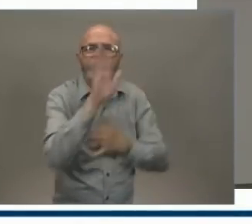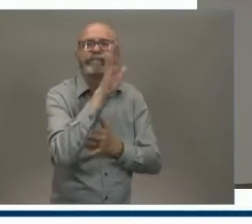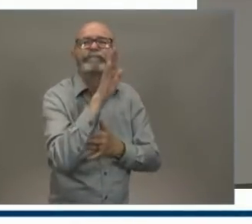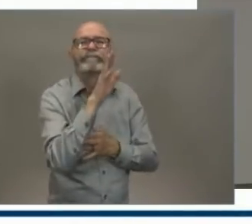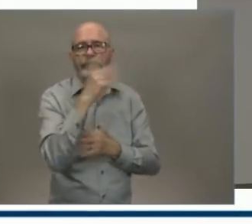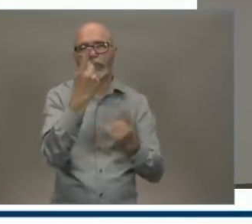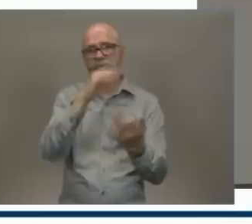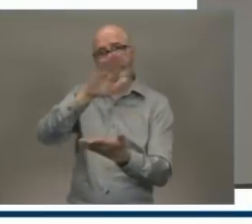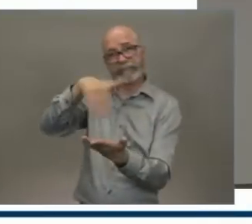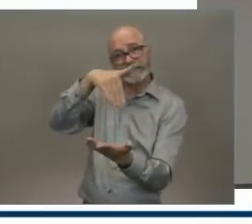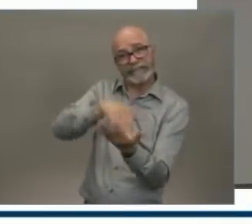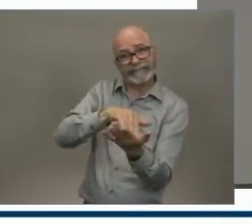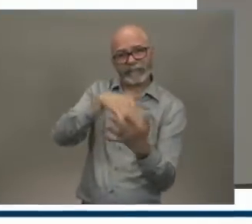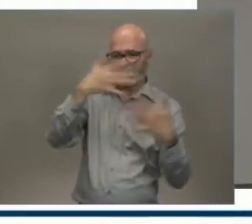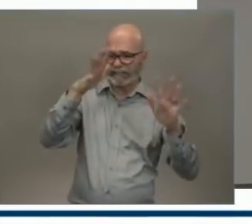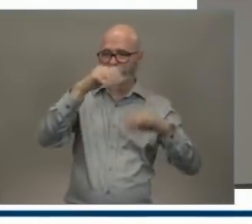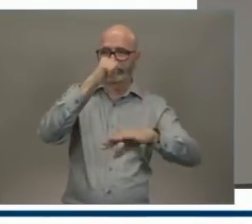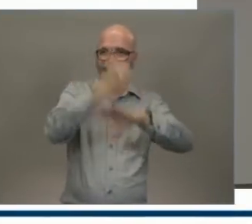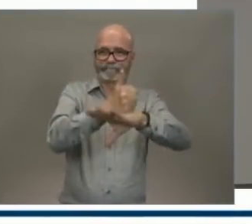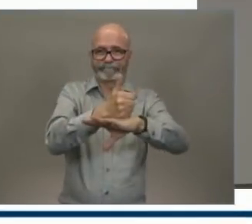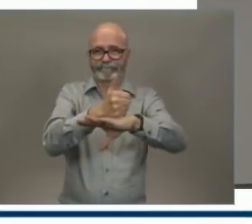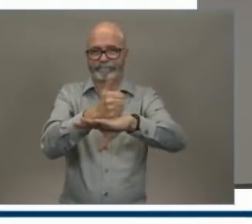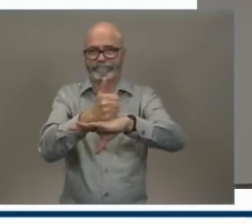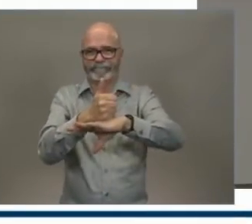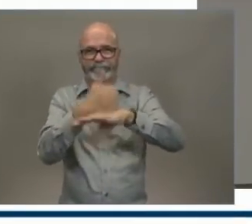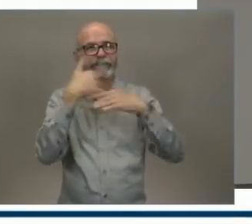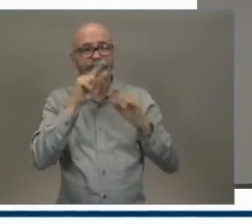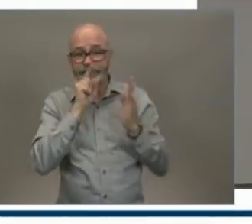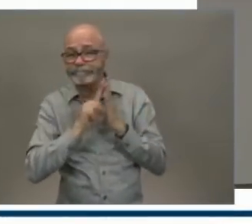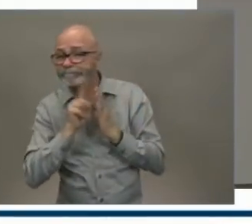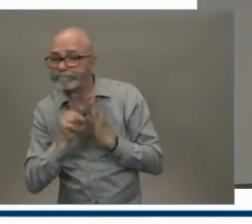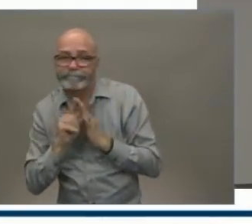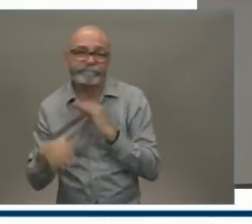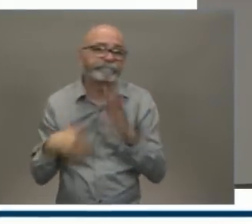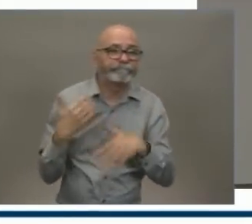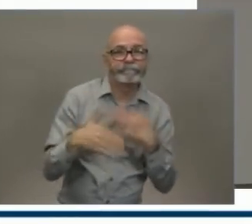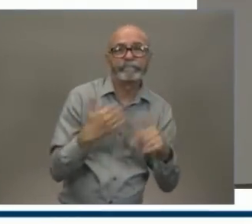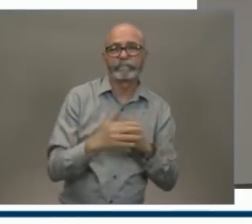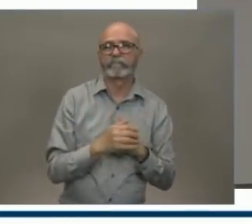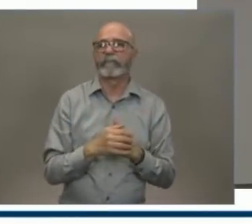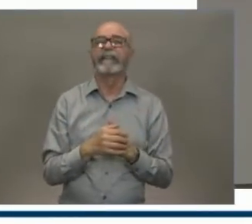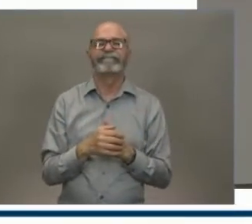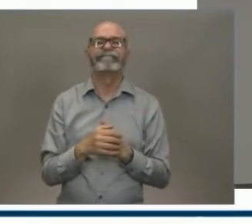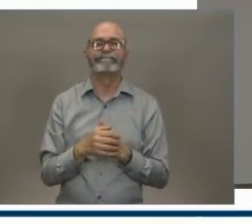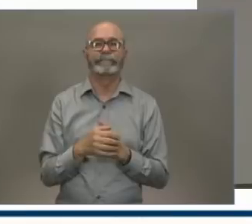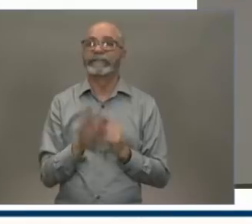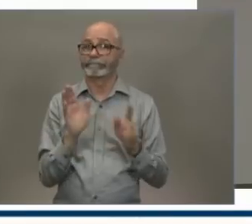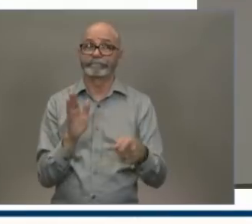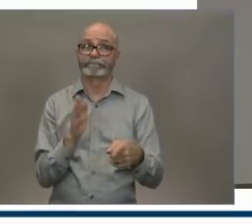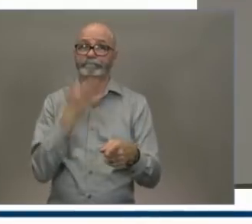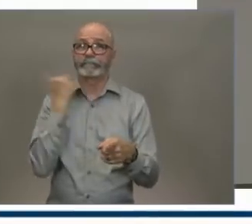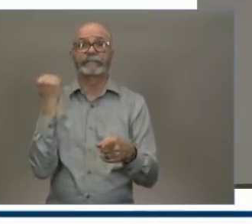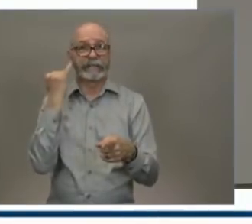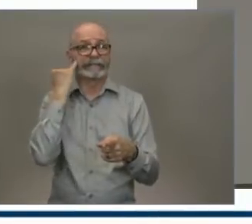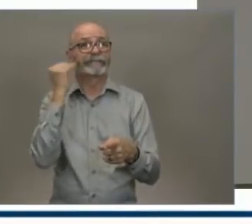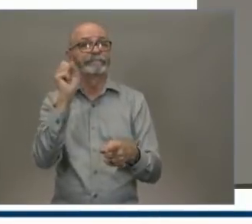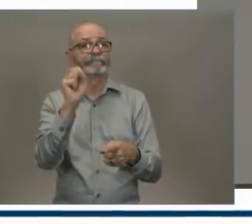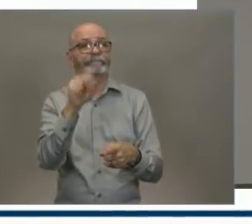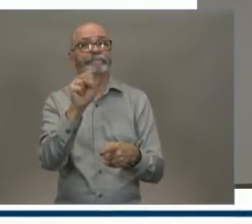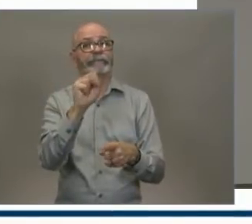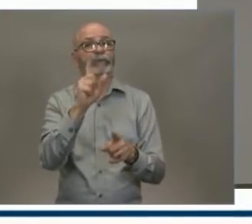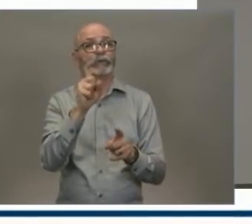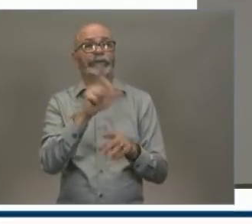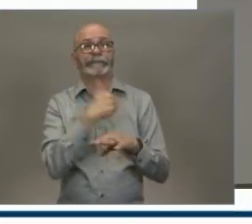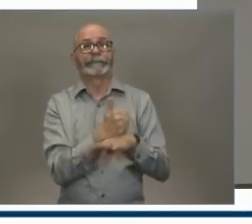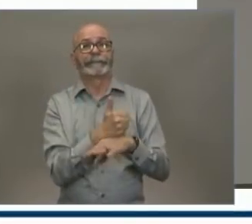certainly be looking to have already people are looking at making sure that there's appropriate and increased